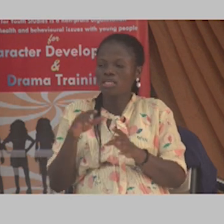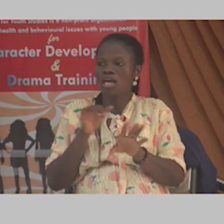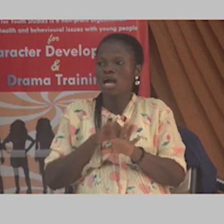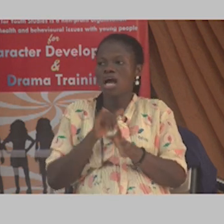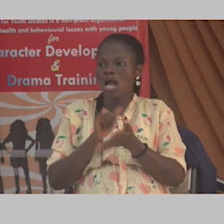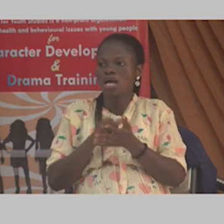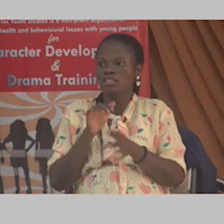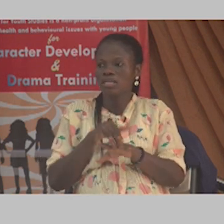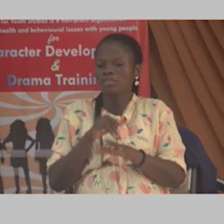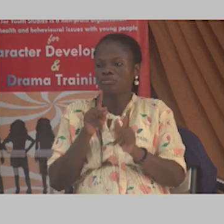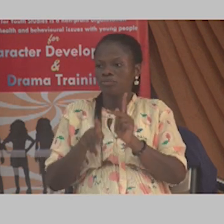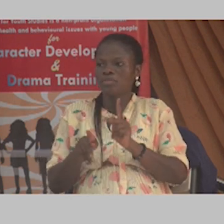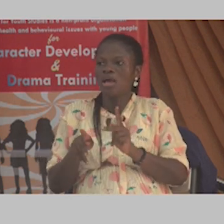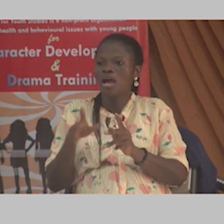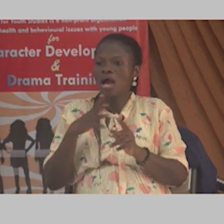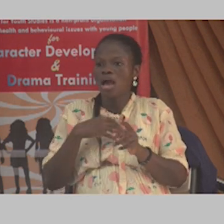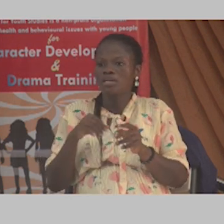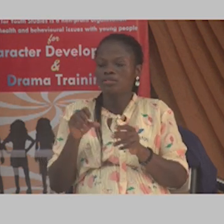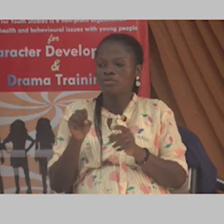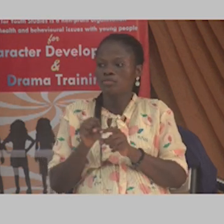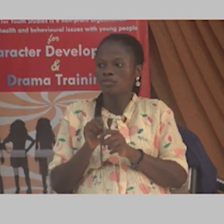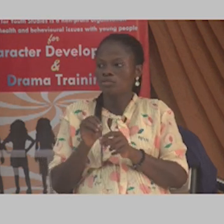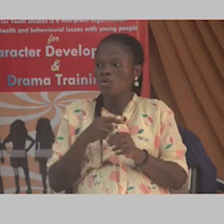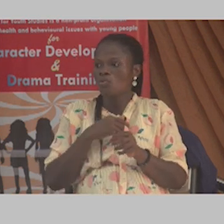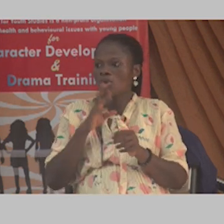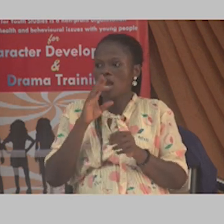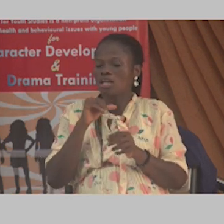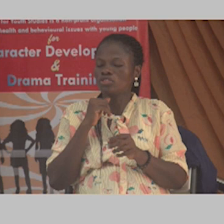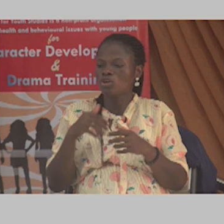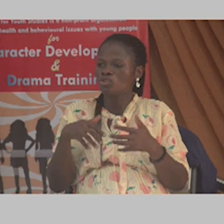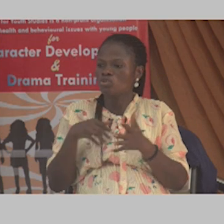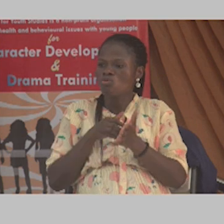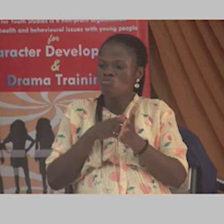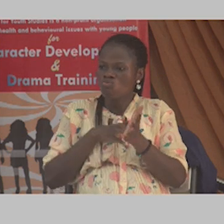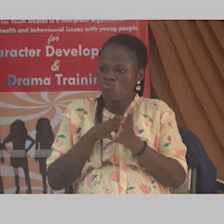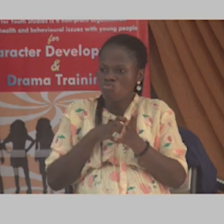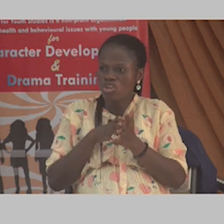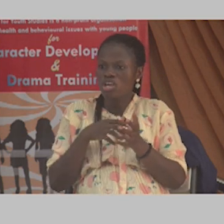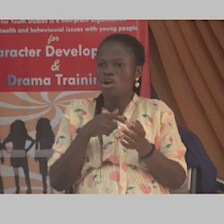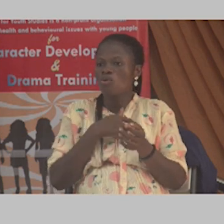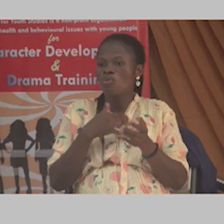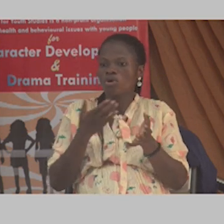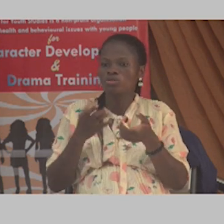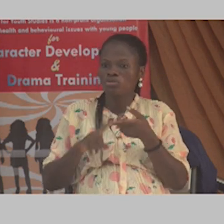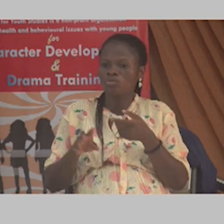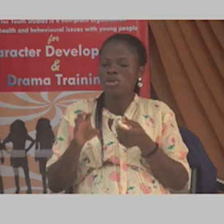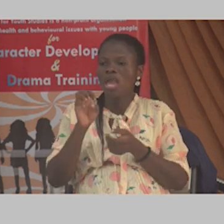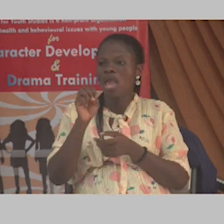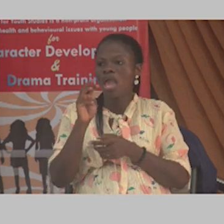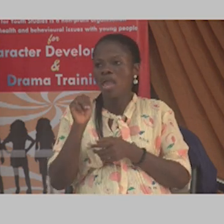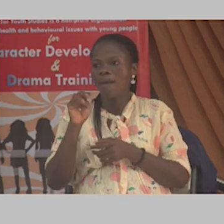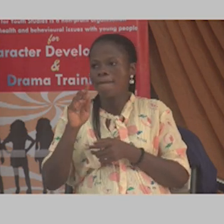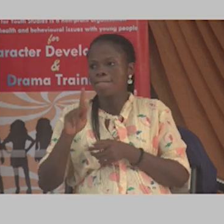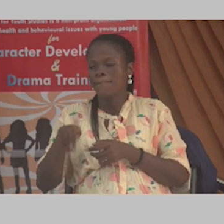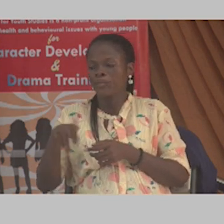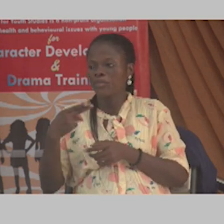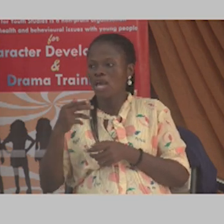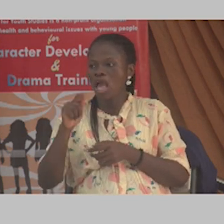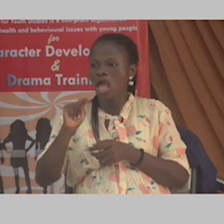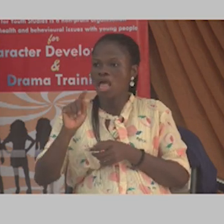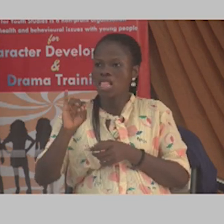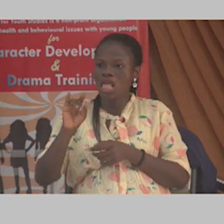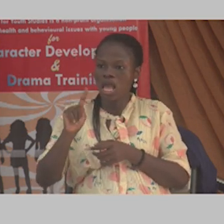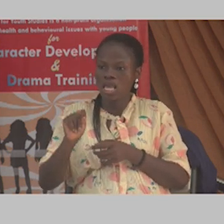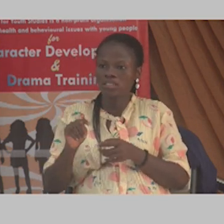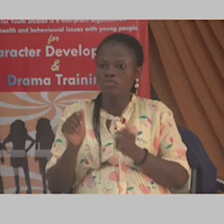We don't want to be pitied. We are not weak. We want to be empathized with. We are not weak. And the extreme